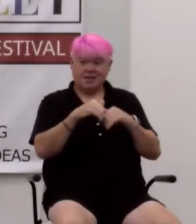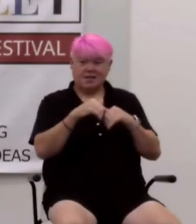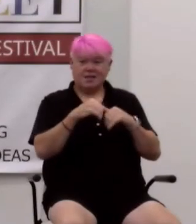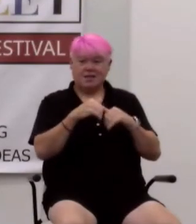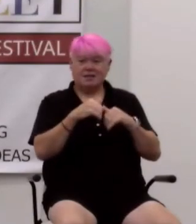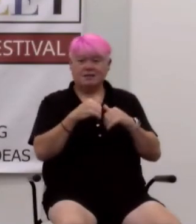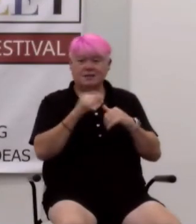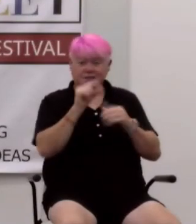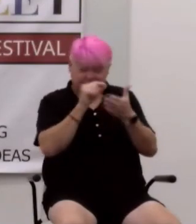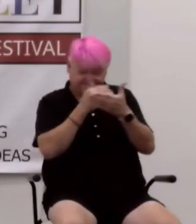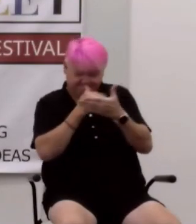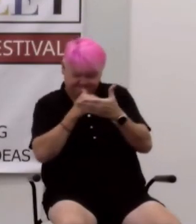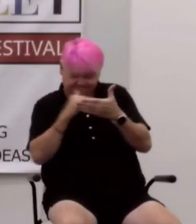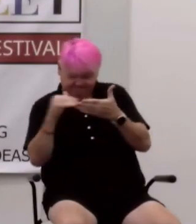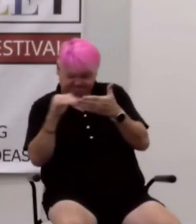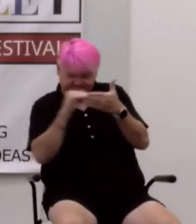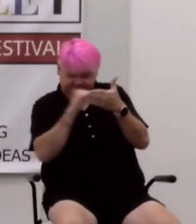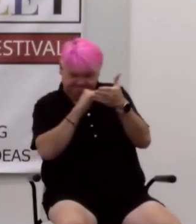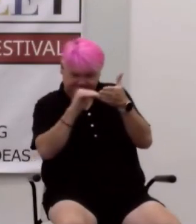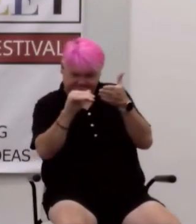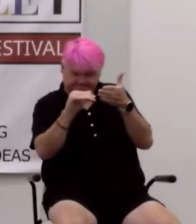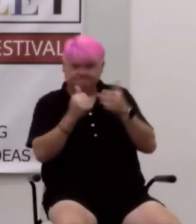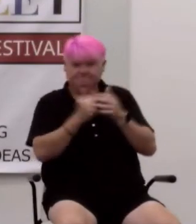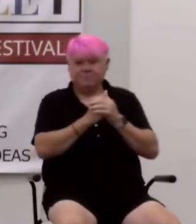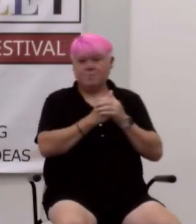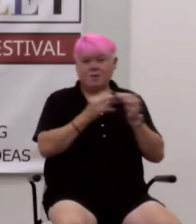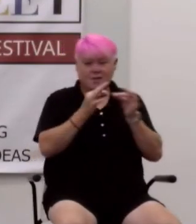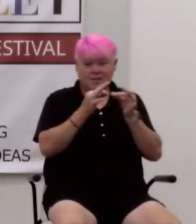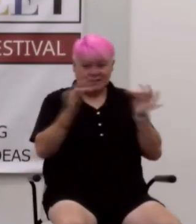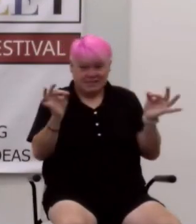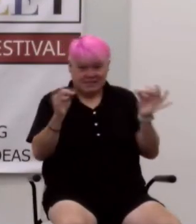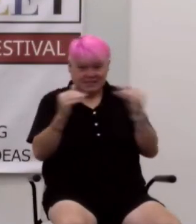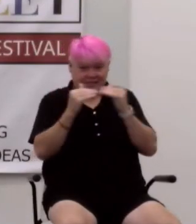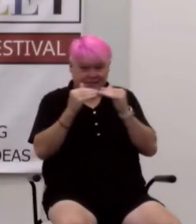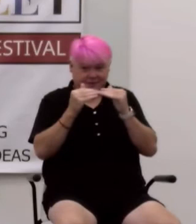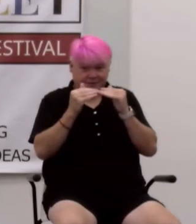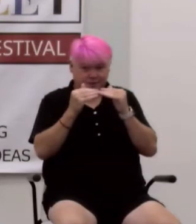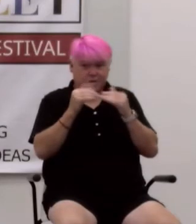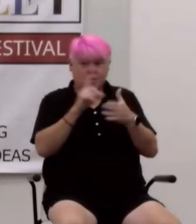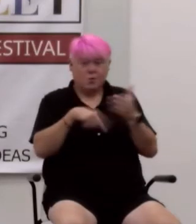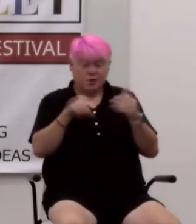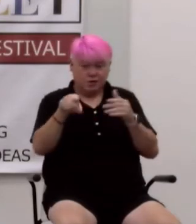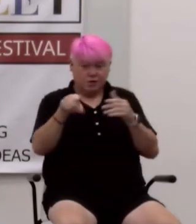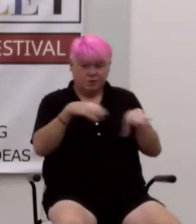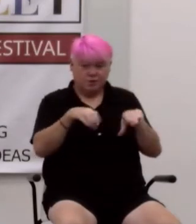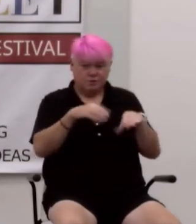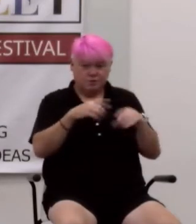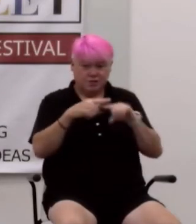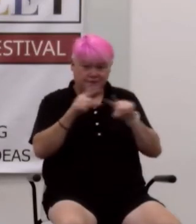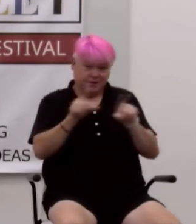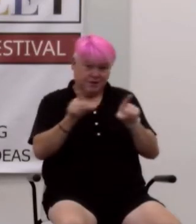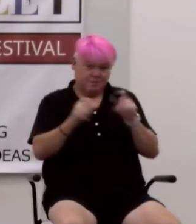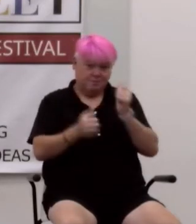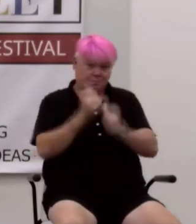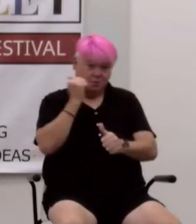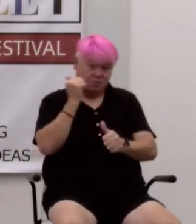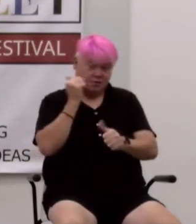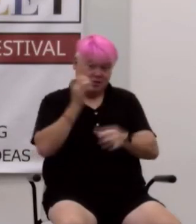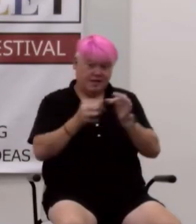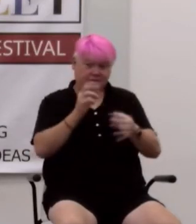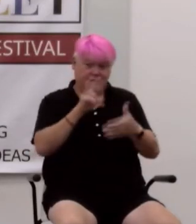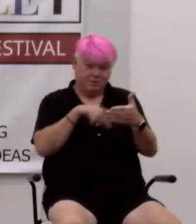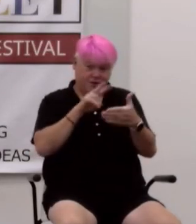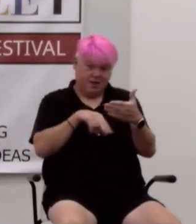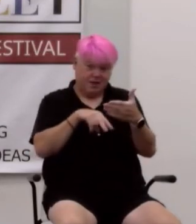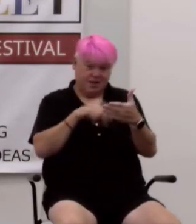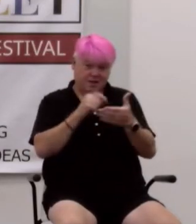granular, very sentence level what you would do differently. But mostly, if you're reading